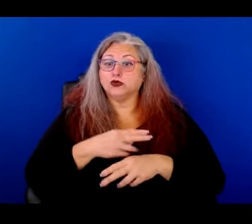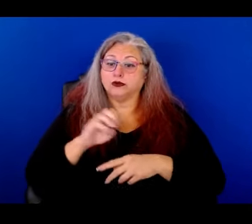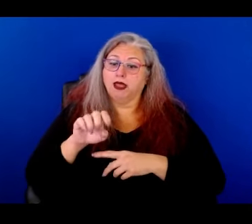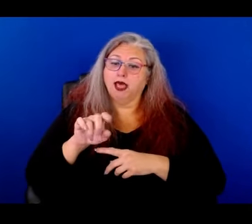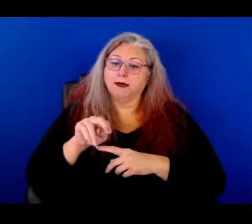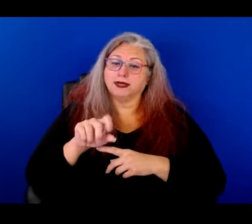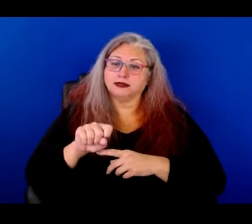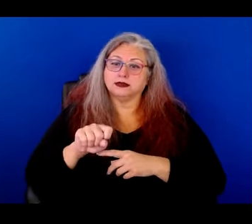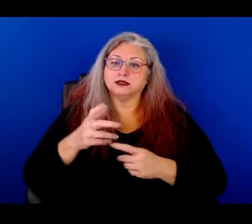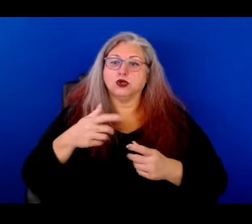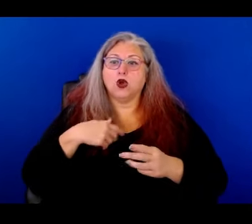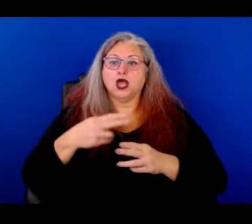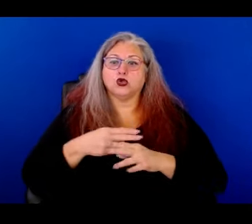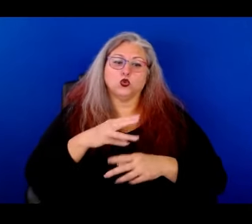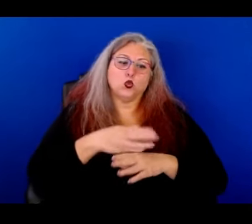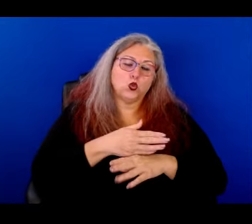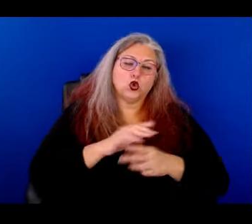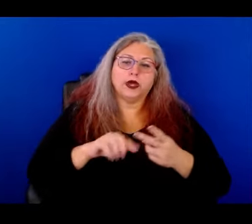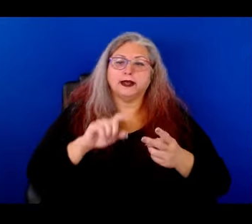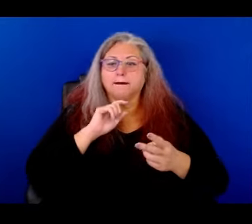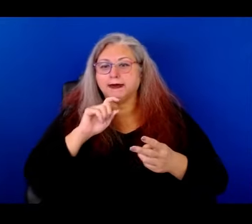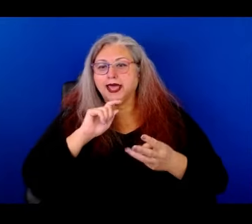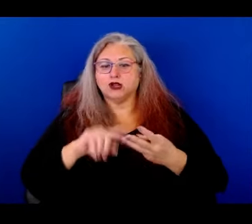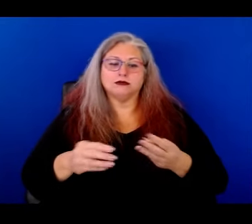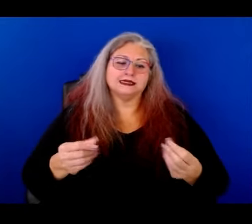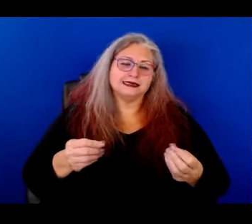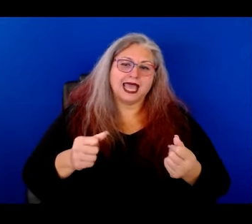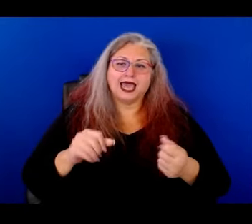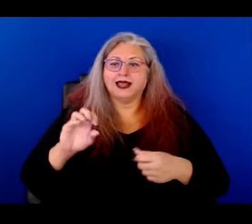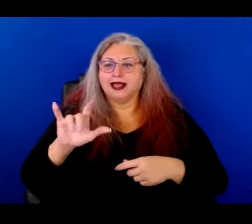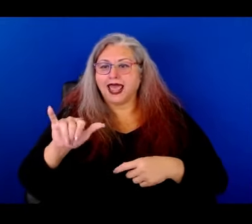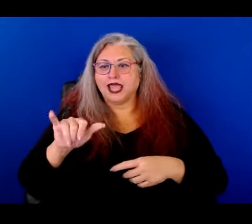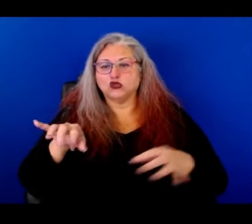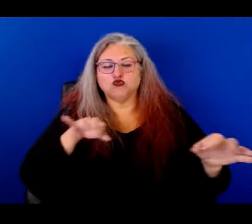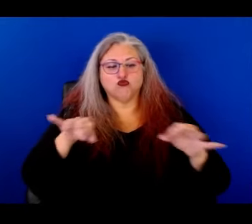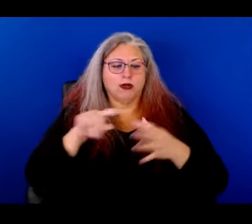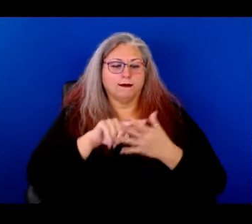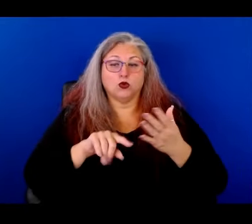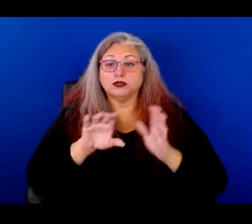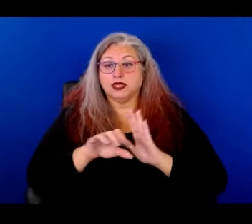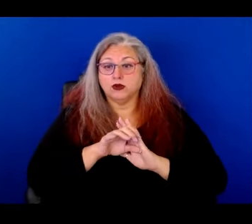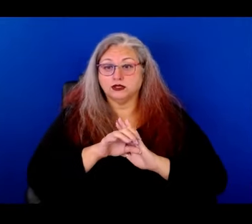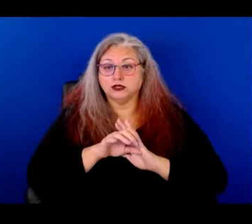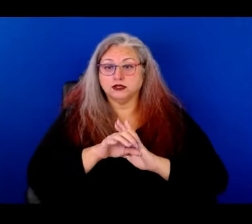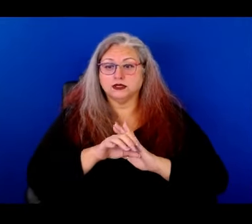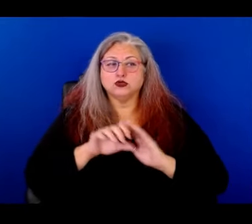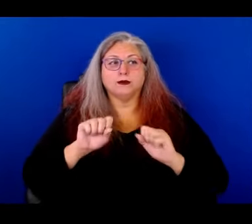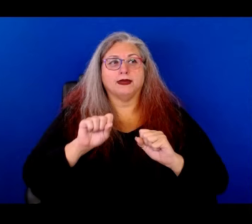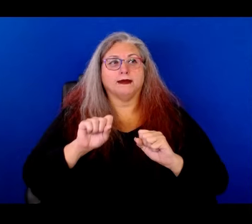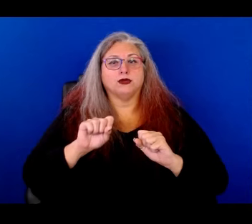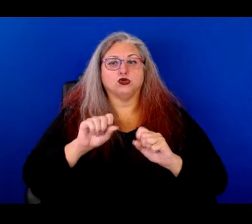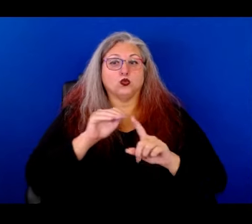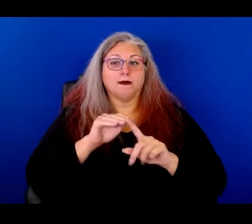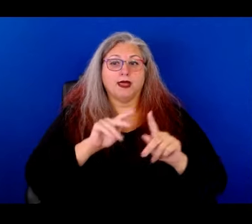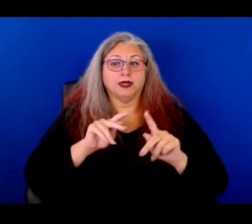elements. And so I used wood and metal and sand and clay to describe these characters to kind of remind